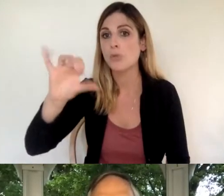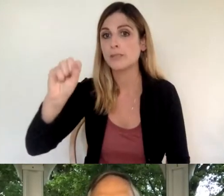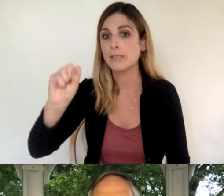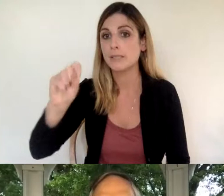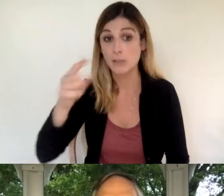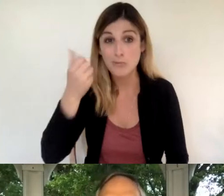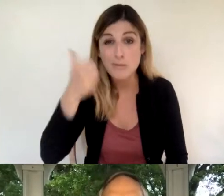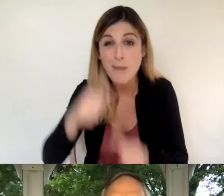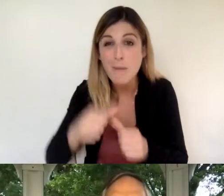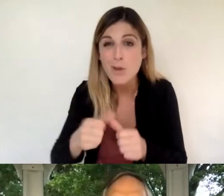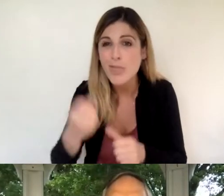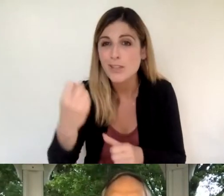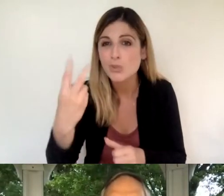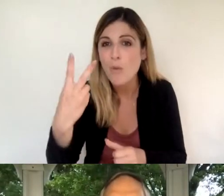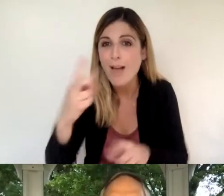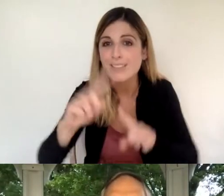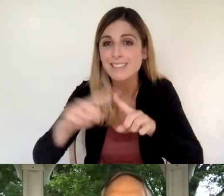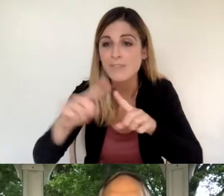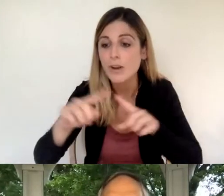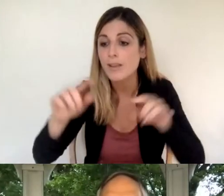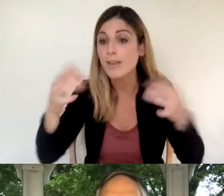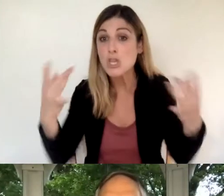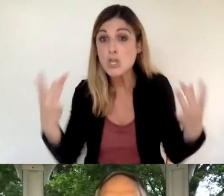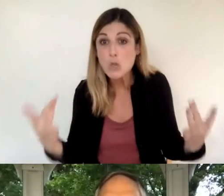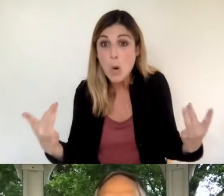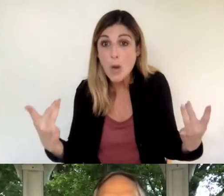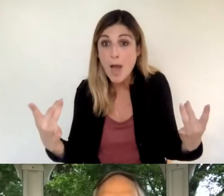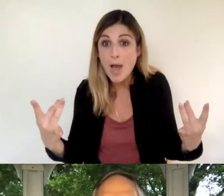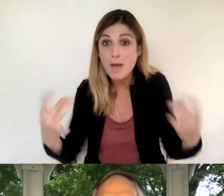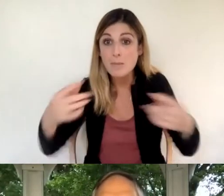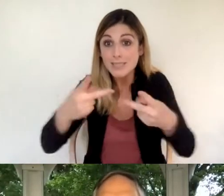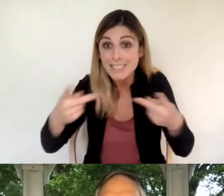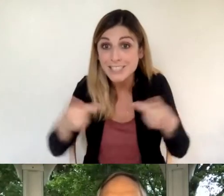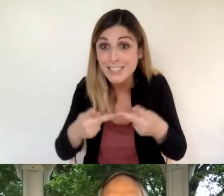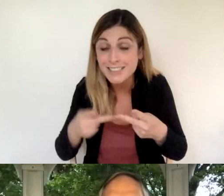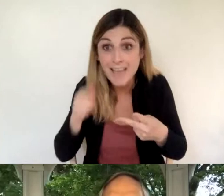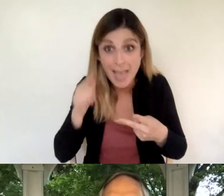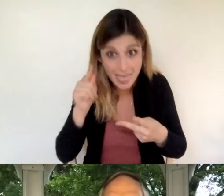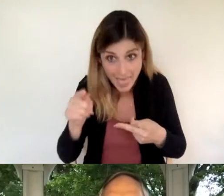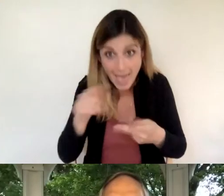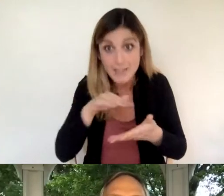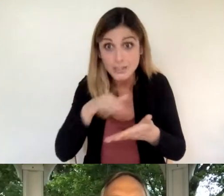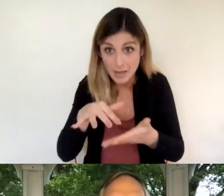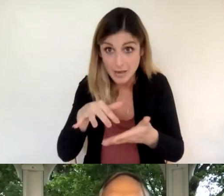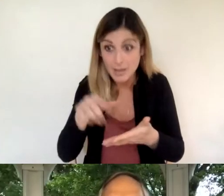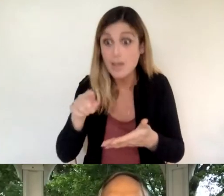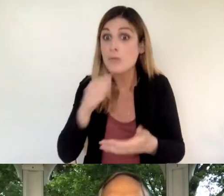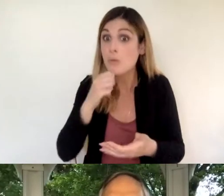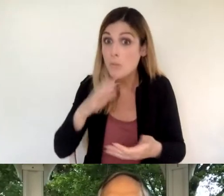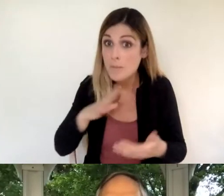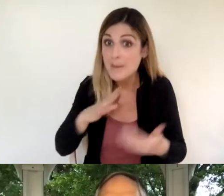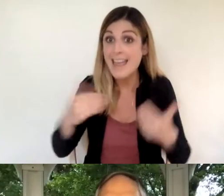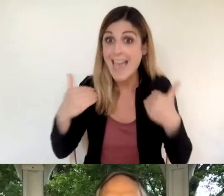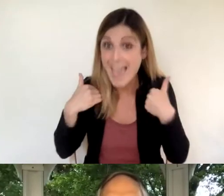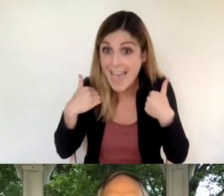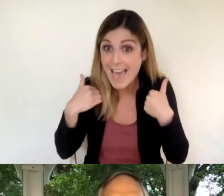again, that is just one research study, but it absolutely, in that study, the women had osteoporosis and they built